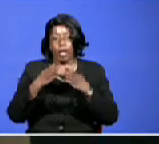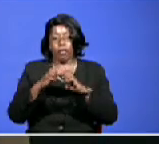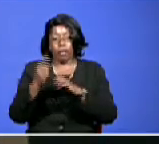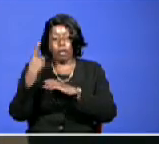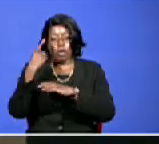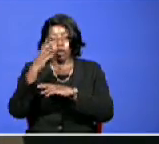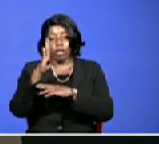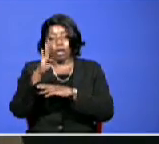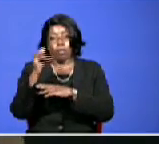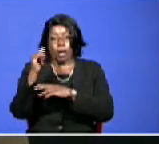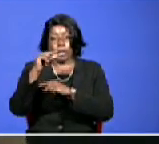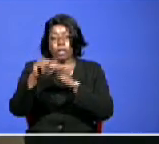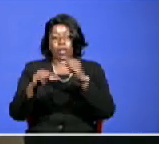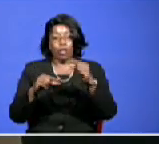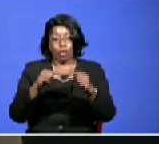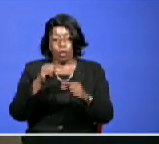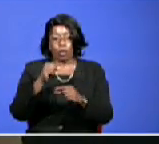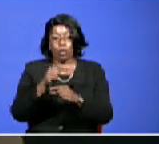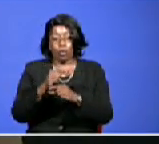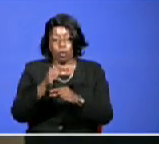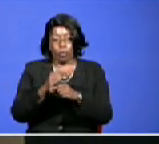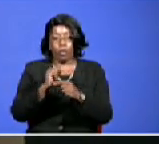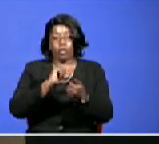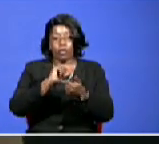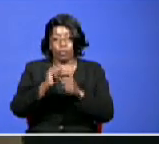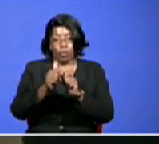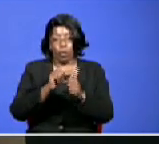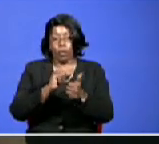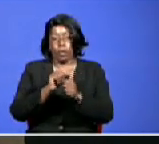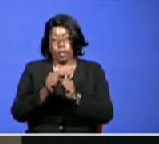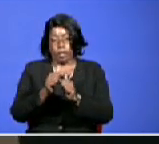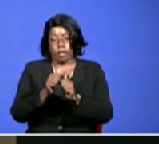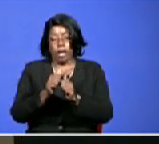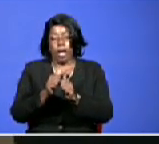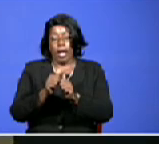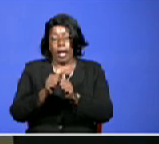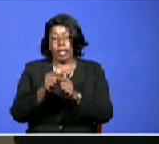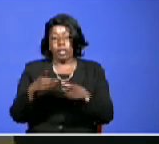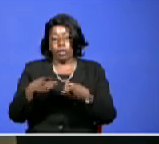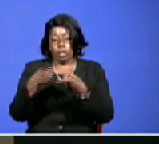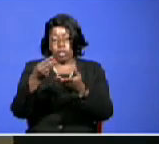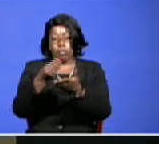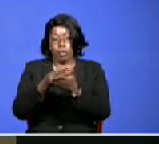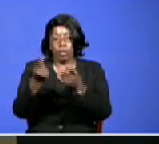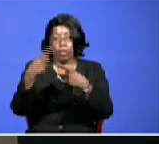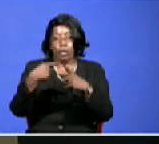the global sporting arena as donations continue to pour in from teams and athletes alike.